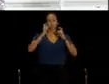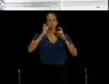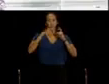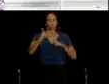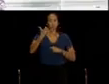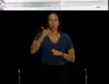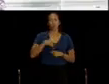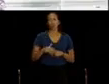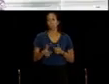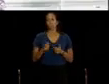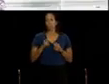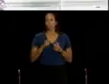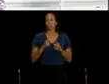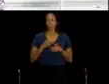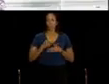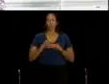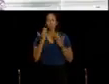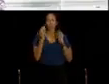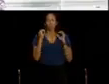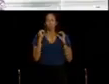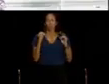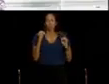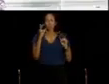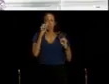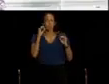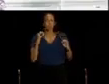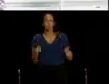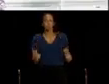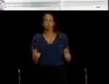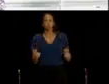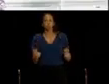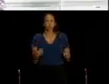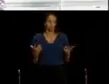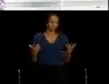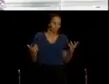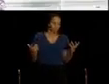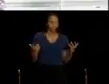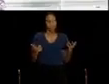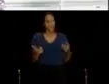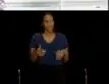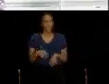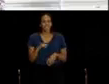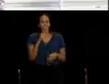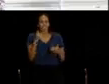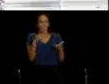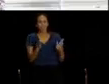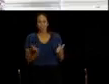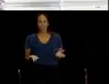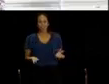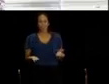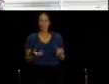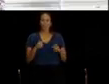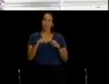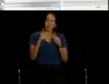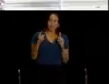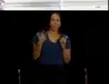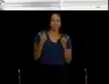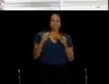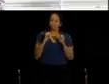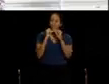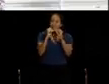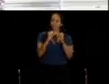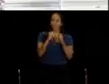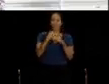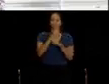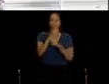text messages, nothing. And so I spent a year after graduation with no job, just being supported by my